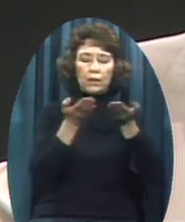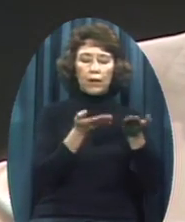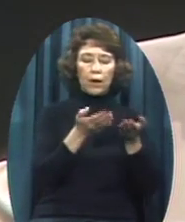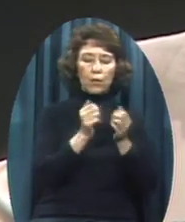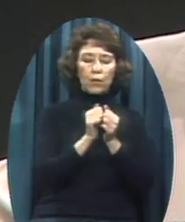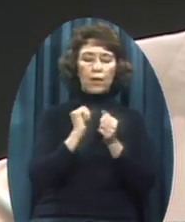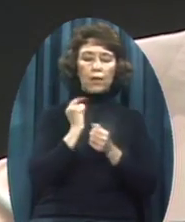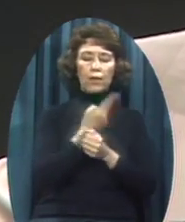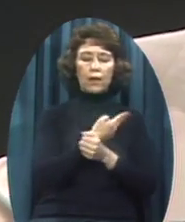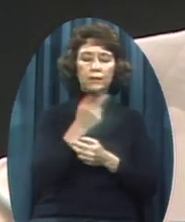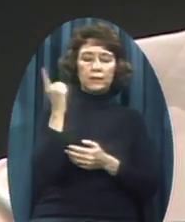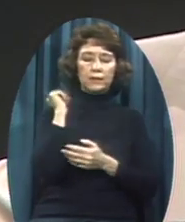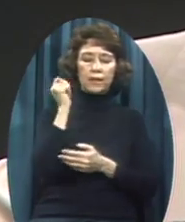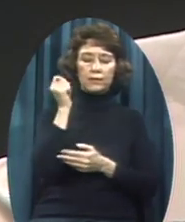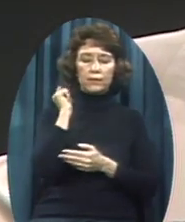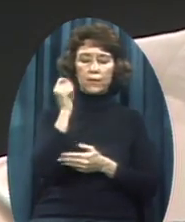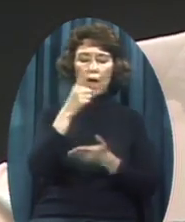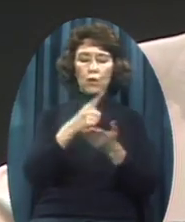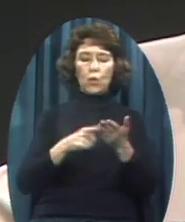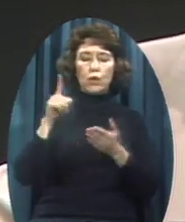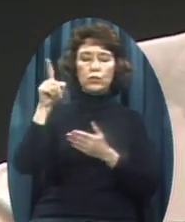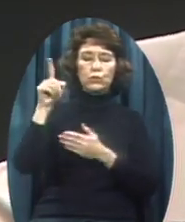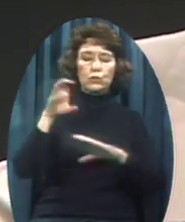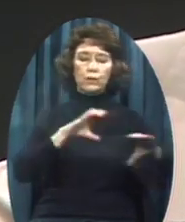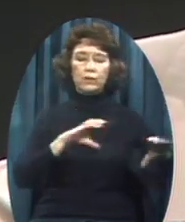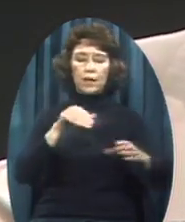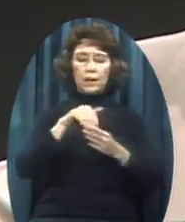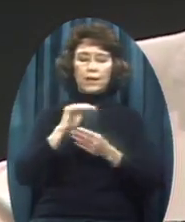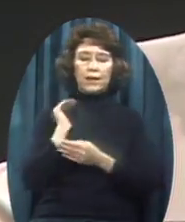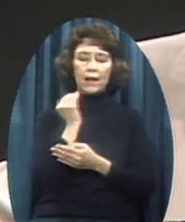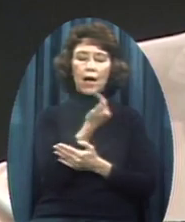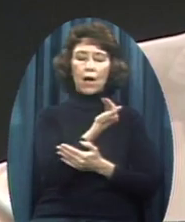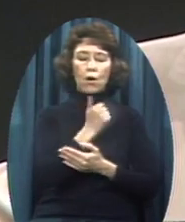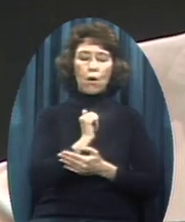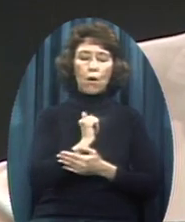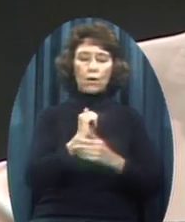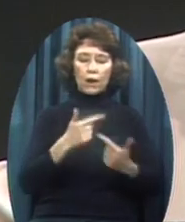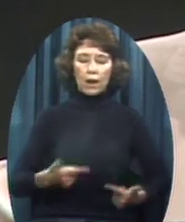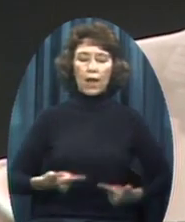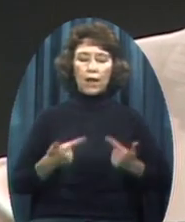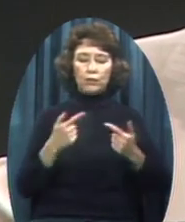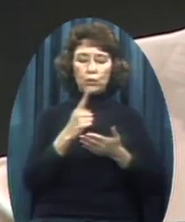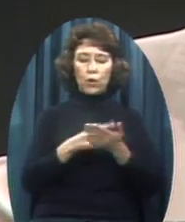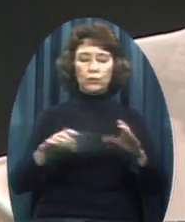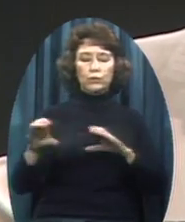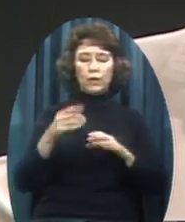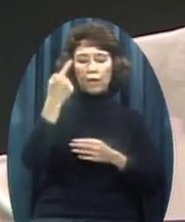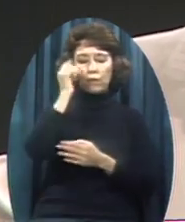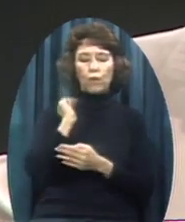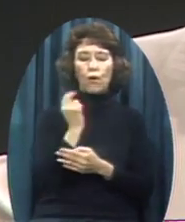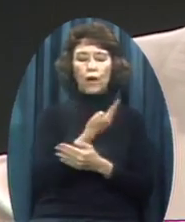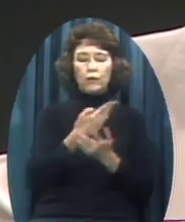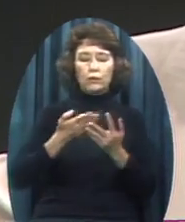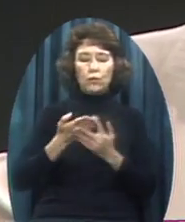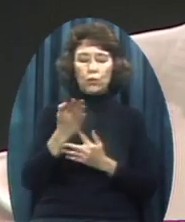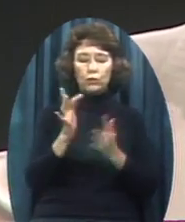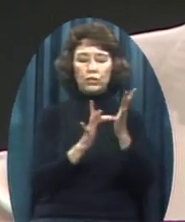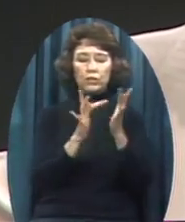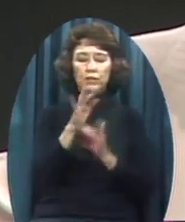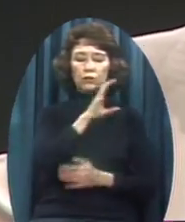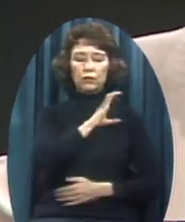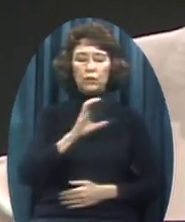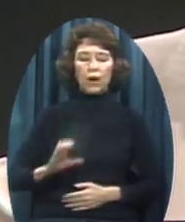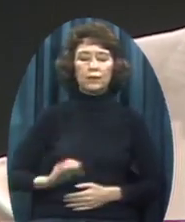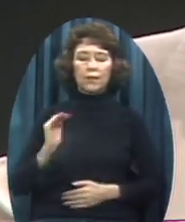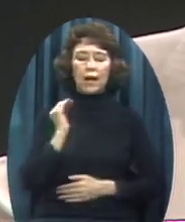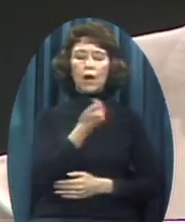testimony of what you have done in our own lives and what you have done for us through Jesus Christ, our Lord